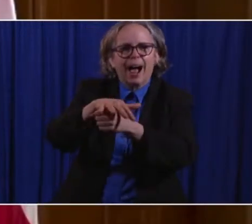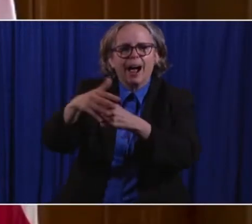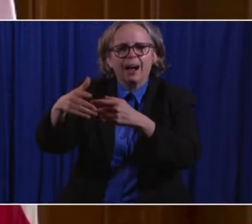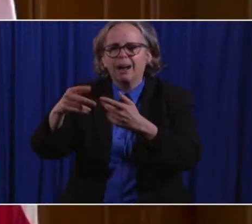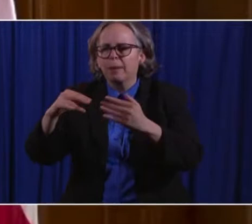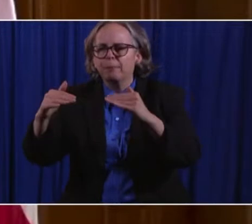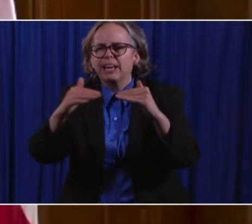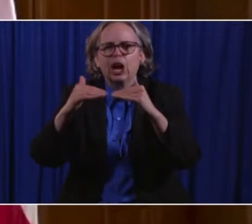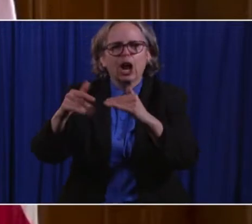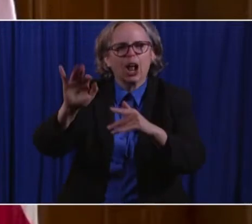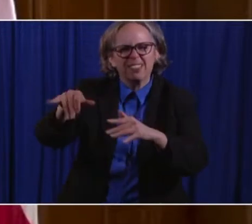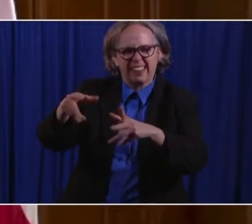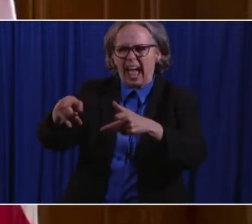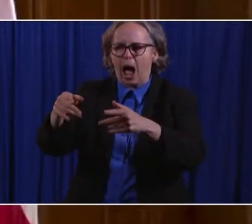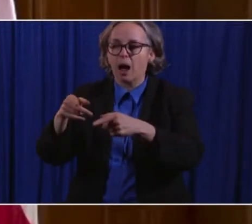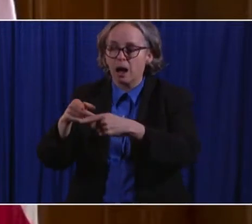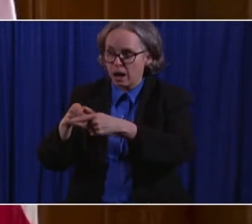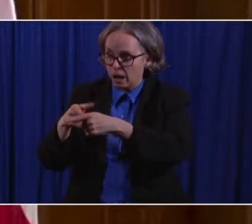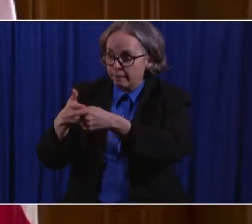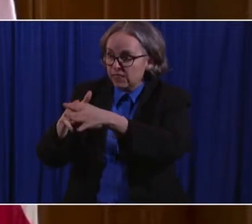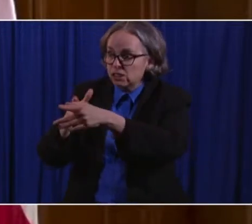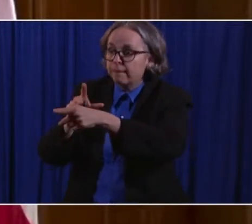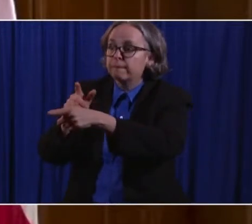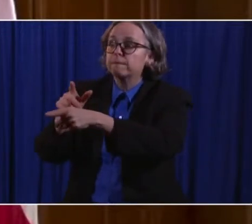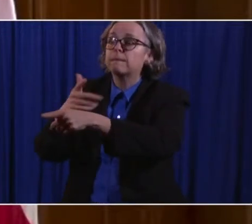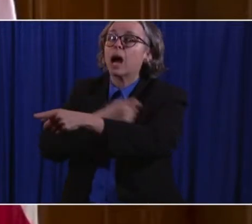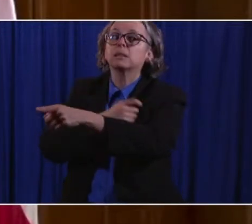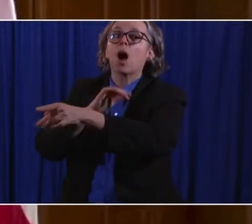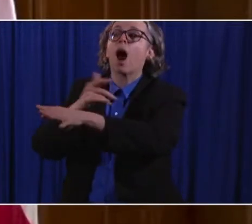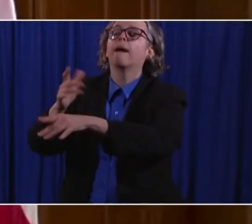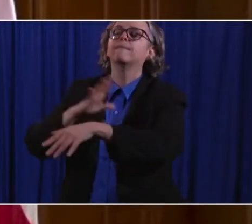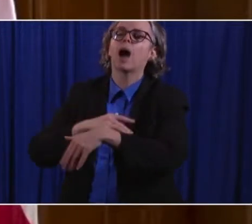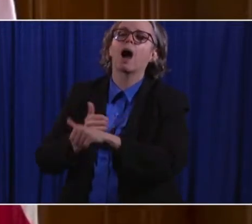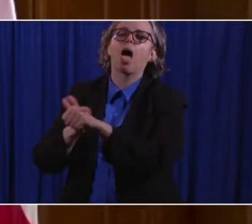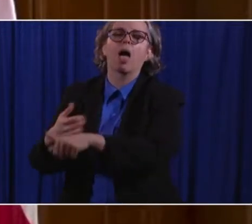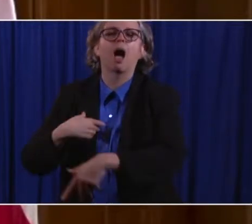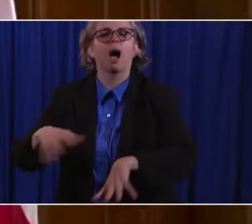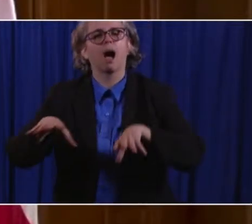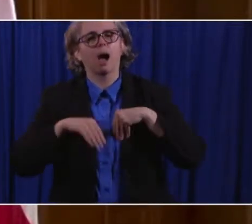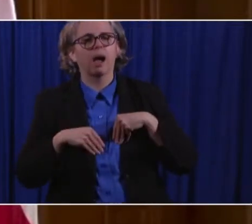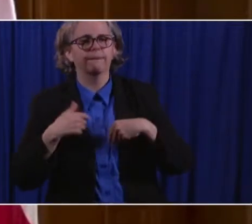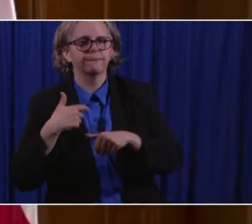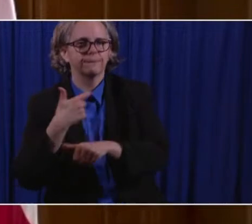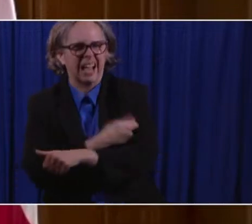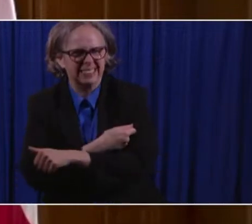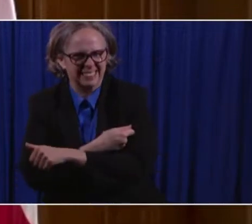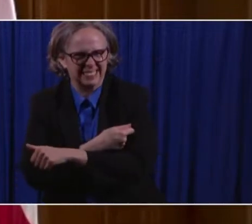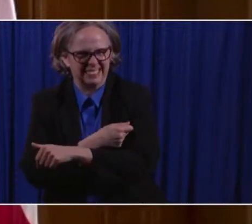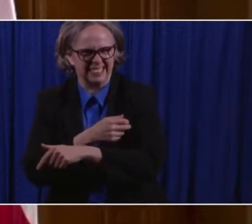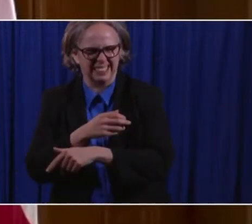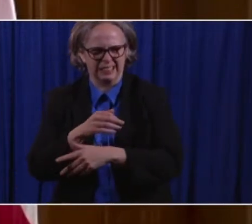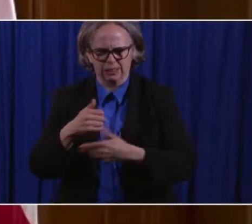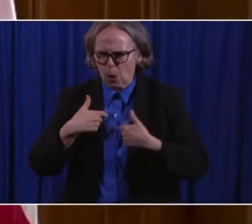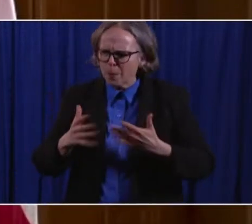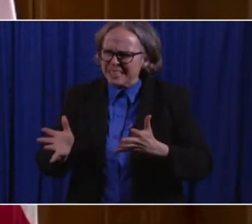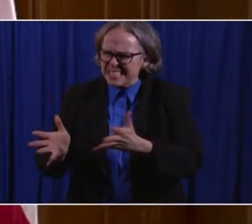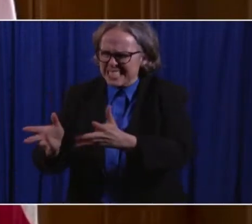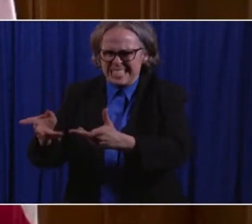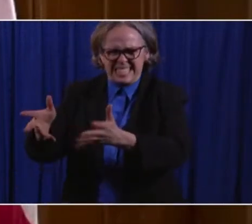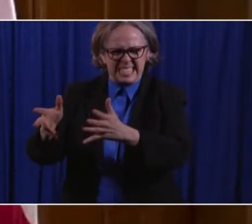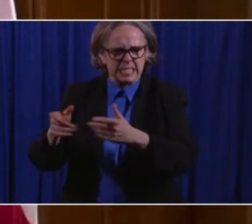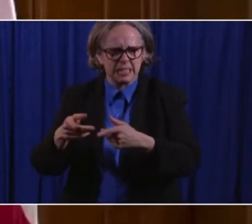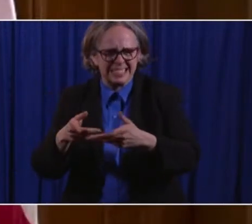just, I constantly continue to urge, if you have a loved one, in your family who has not